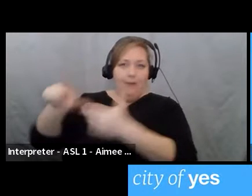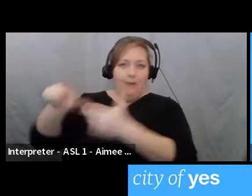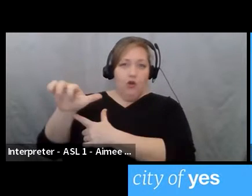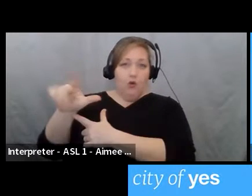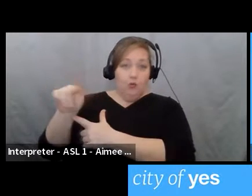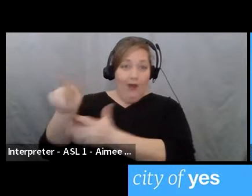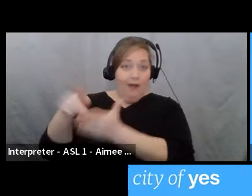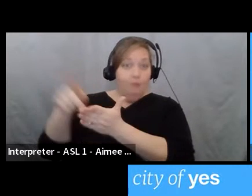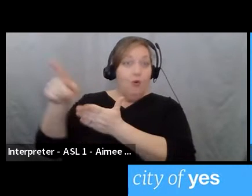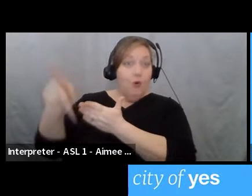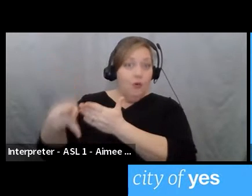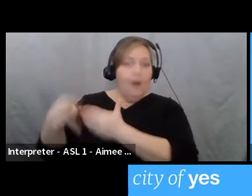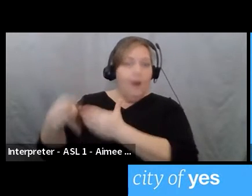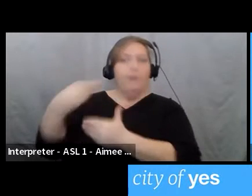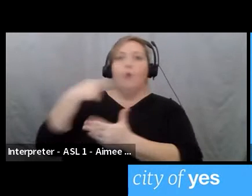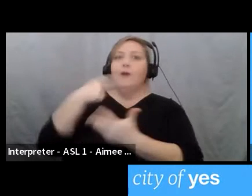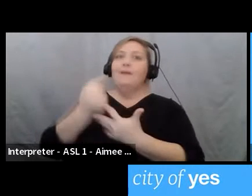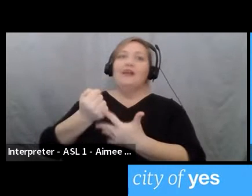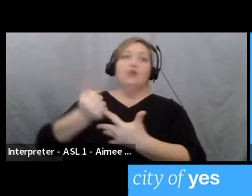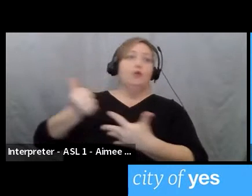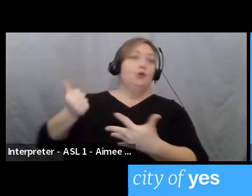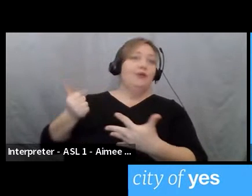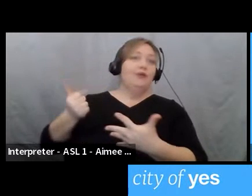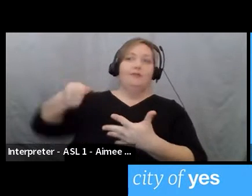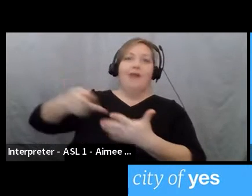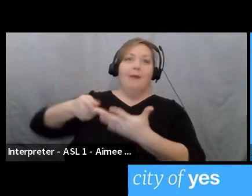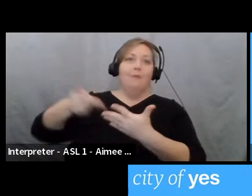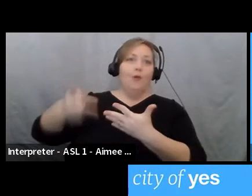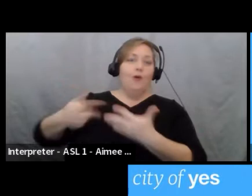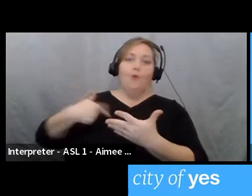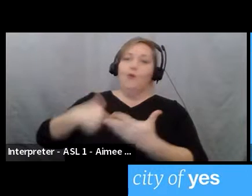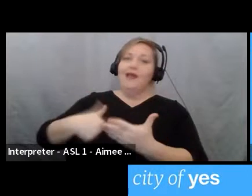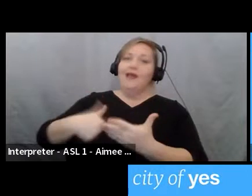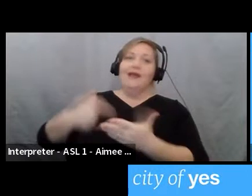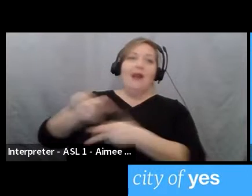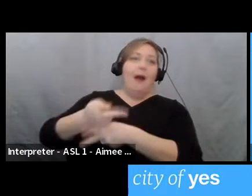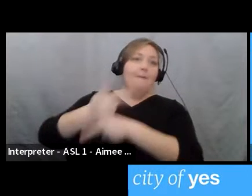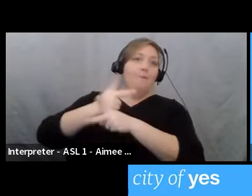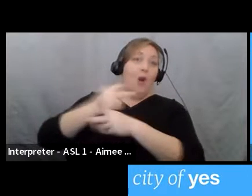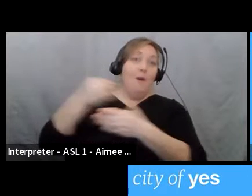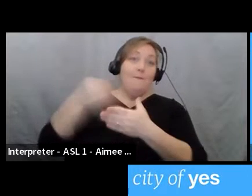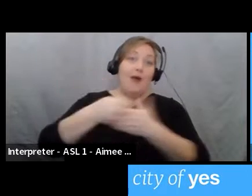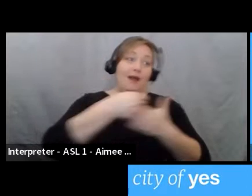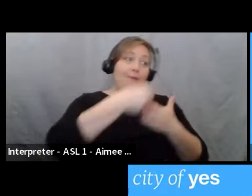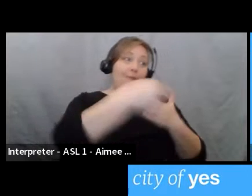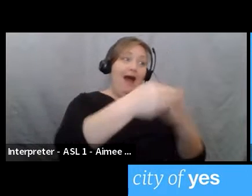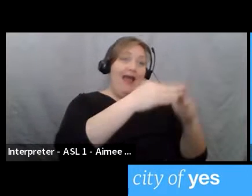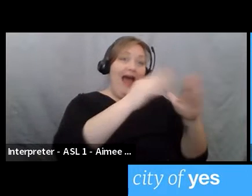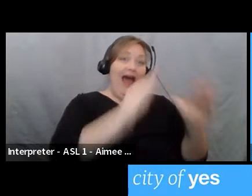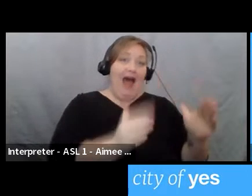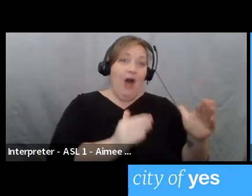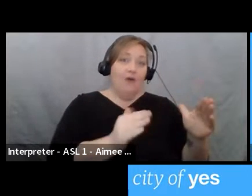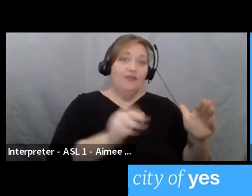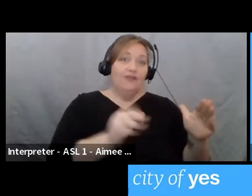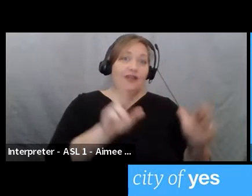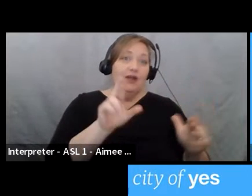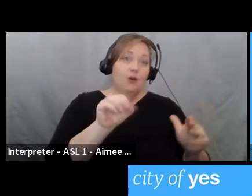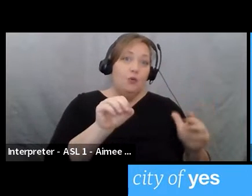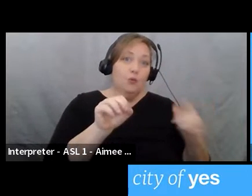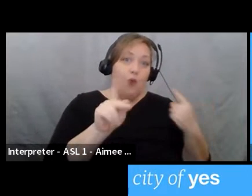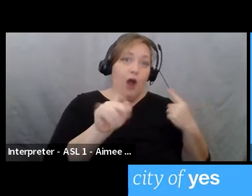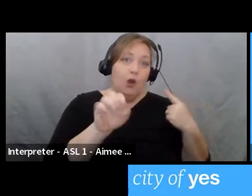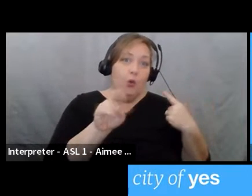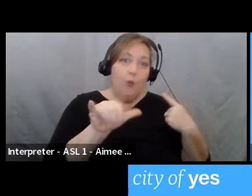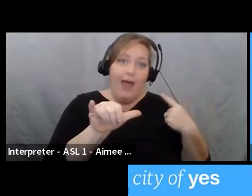we have been excluded from. We cannot borrow money to buy a house in Rockaway. There